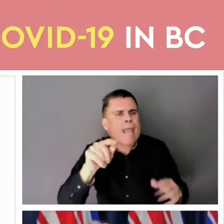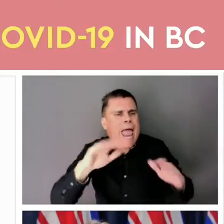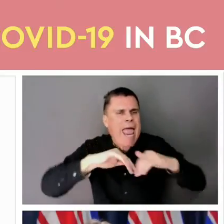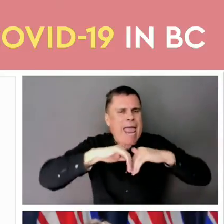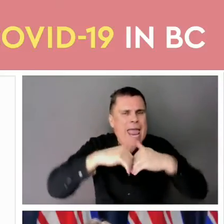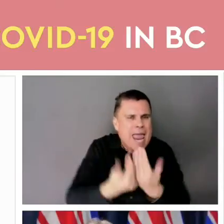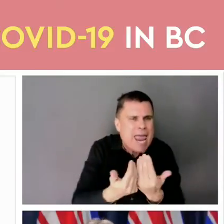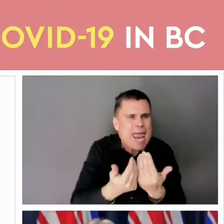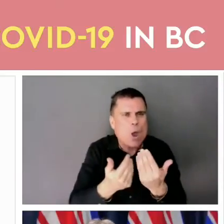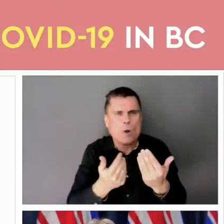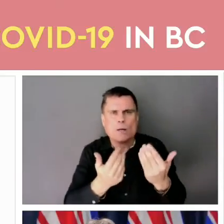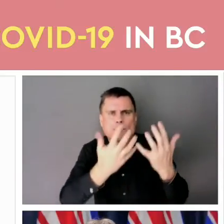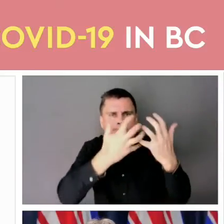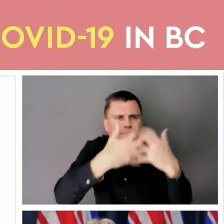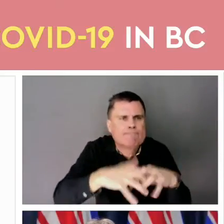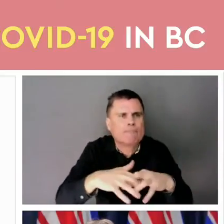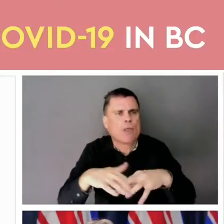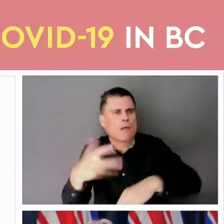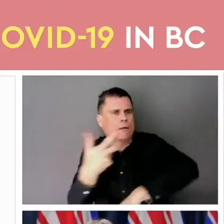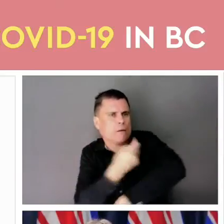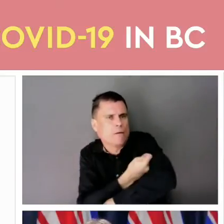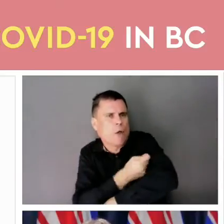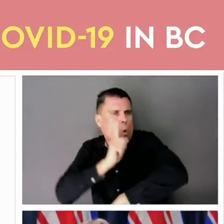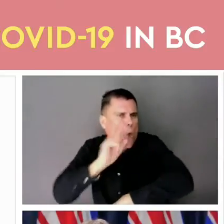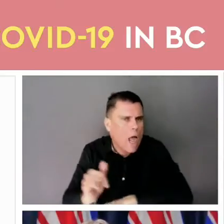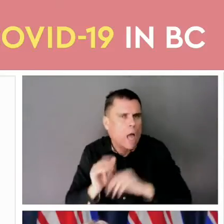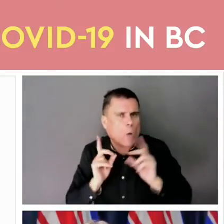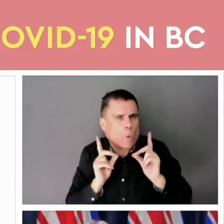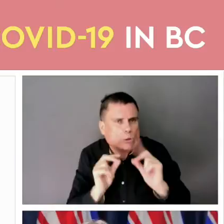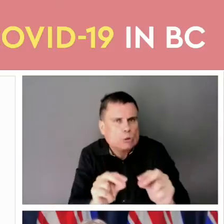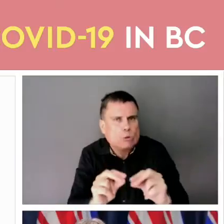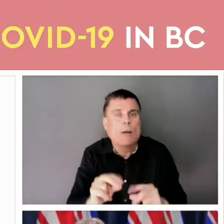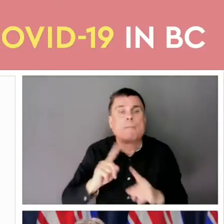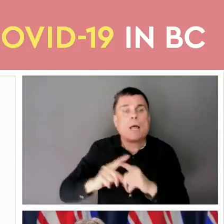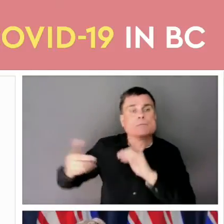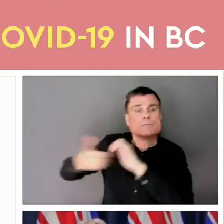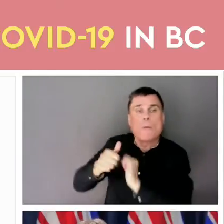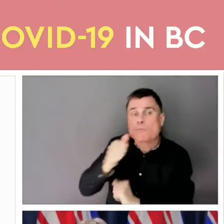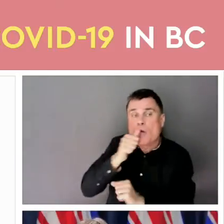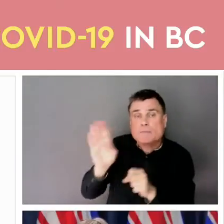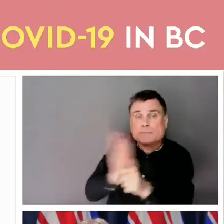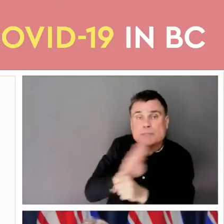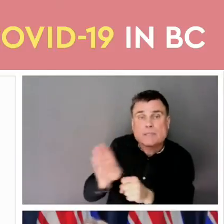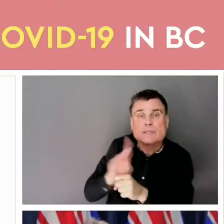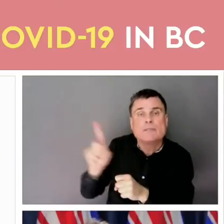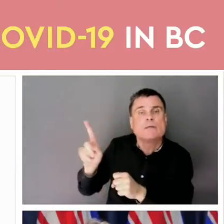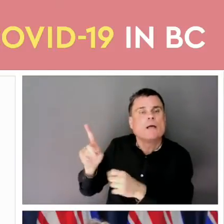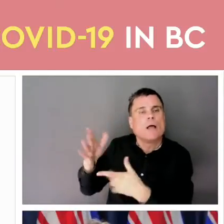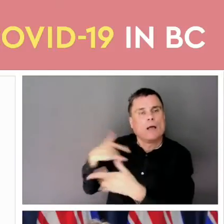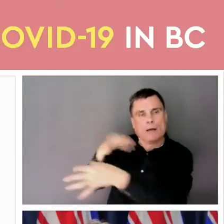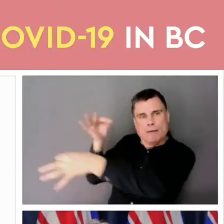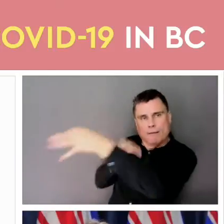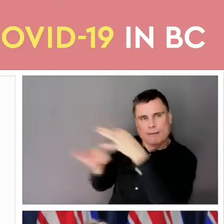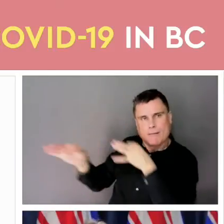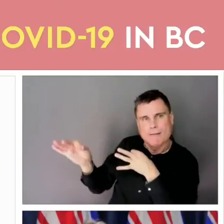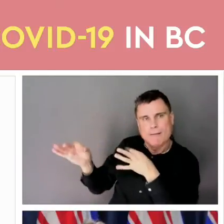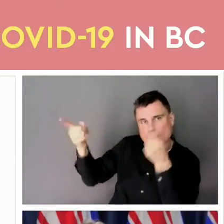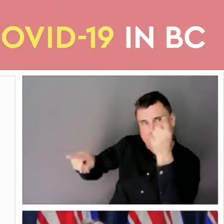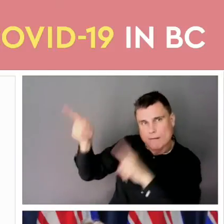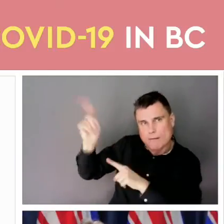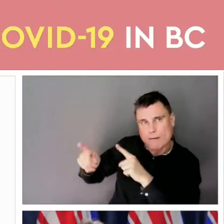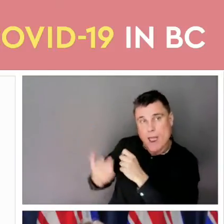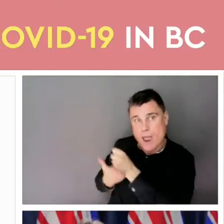other services from partners in the private sector who can provide in-kind help and also skills and